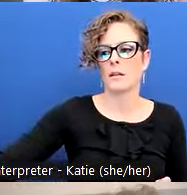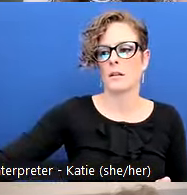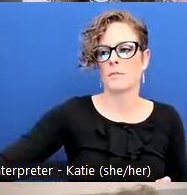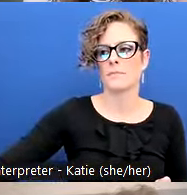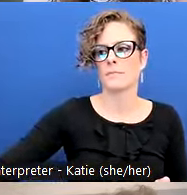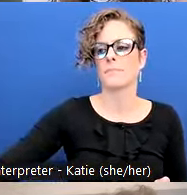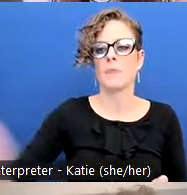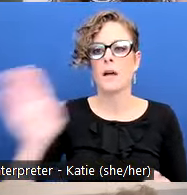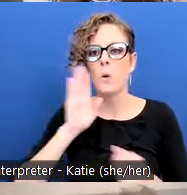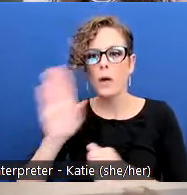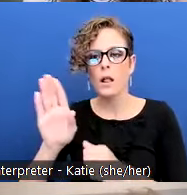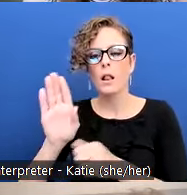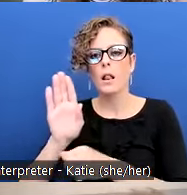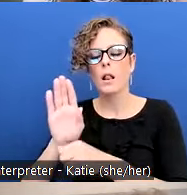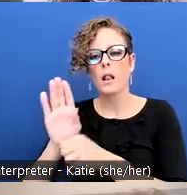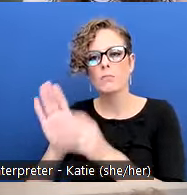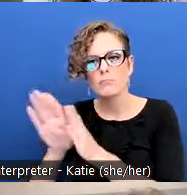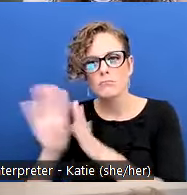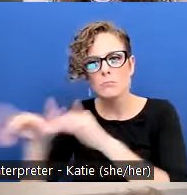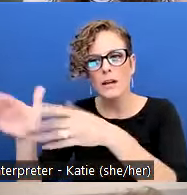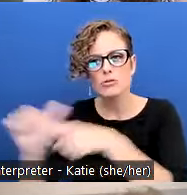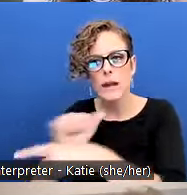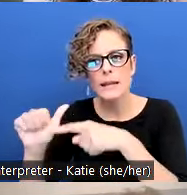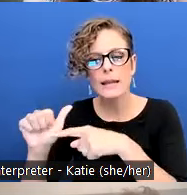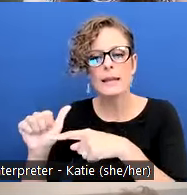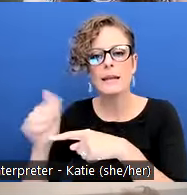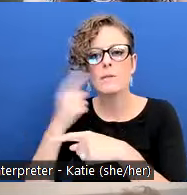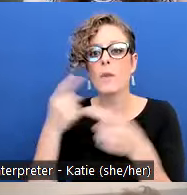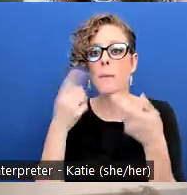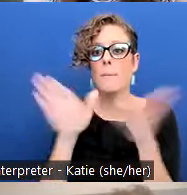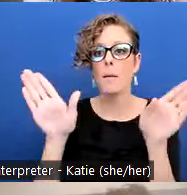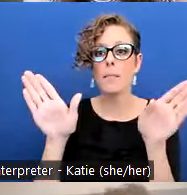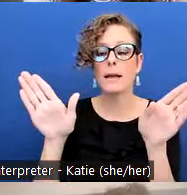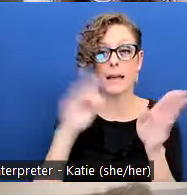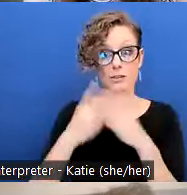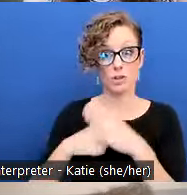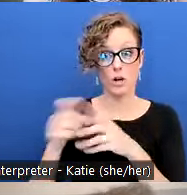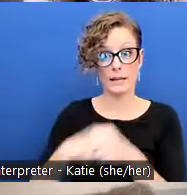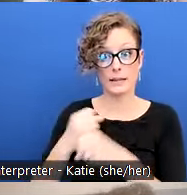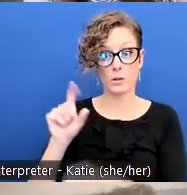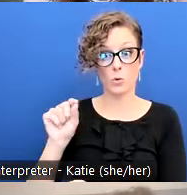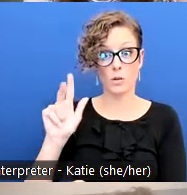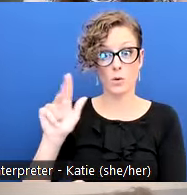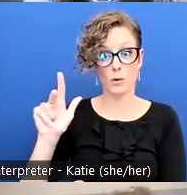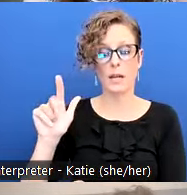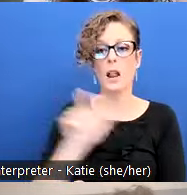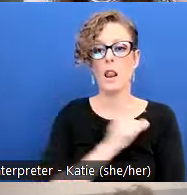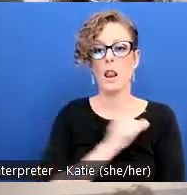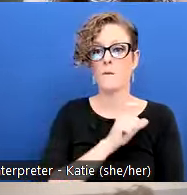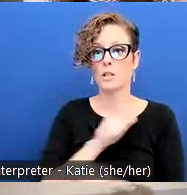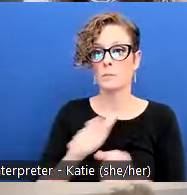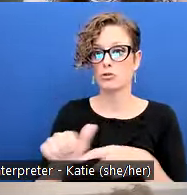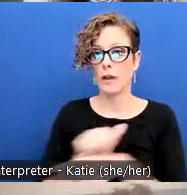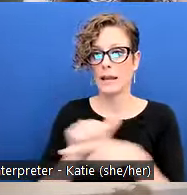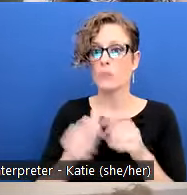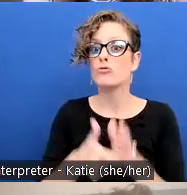they will work on training for both law enforcement and the public, and actually starting in 2023, law enforcement training will be required to